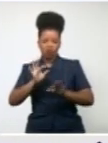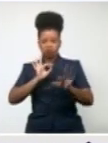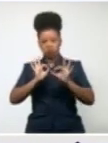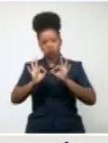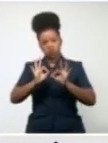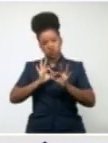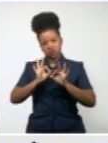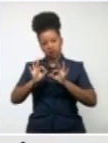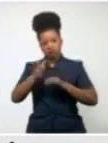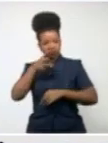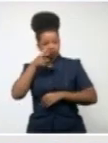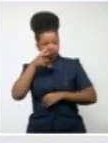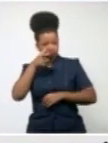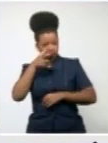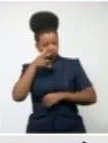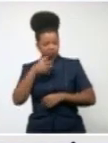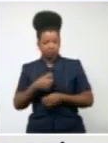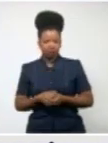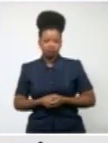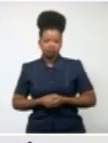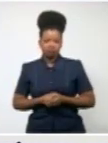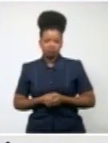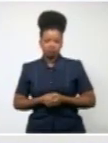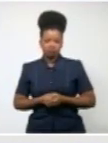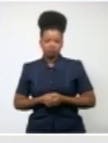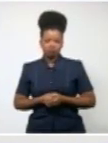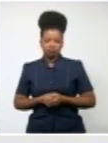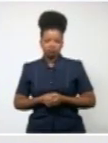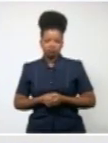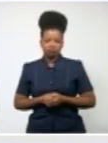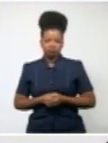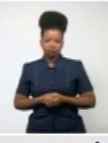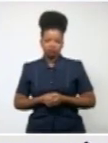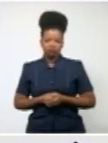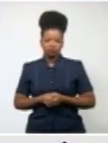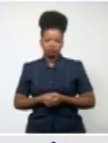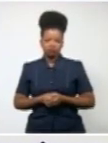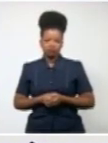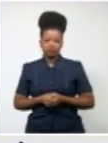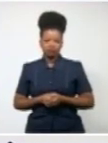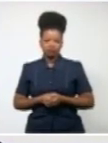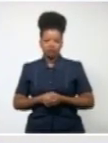is currently considered in guarded condition.